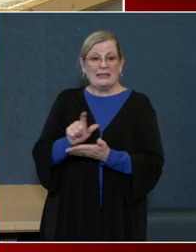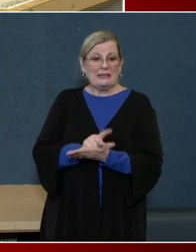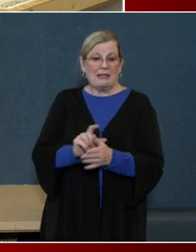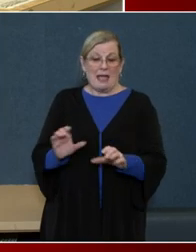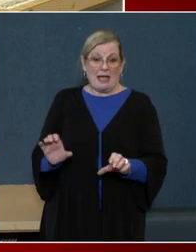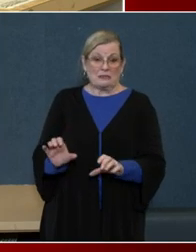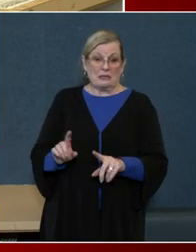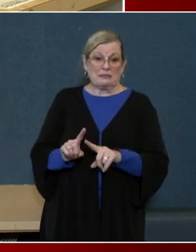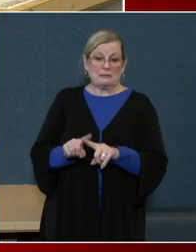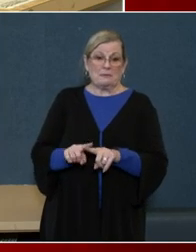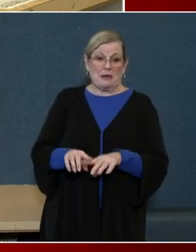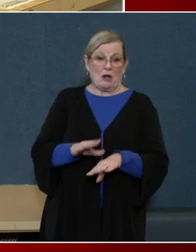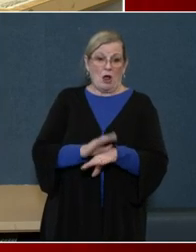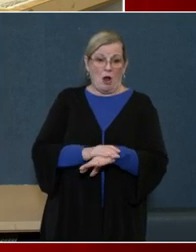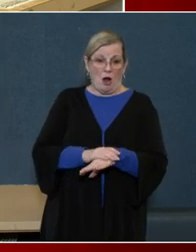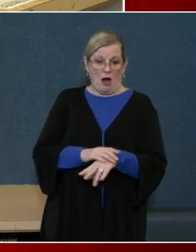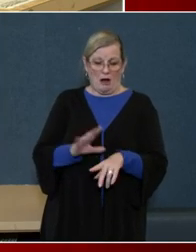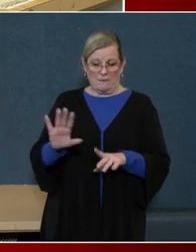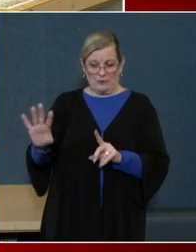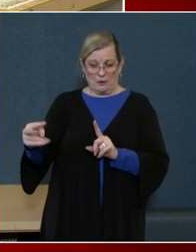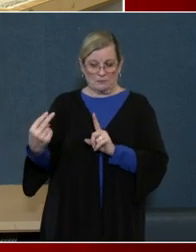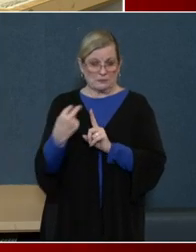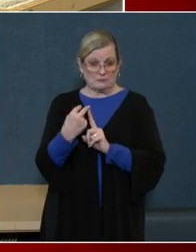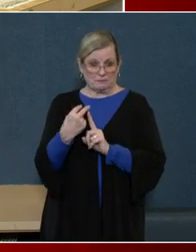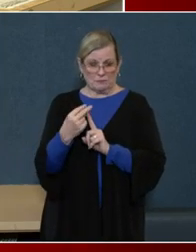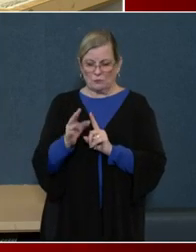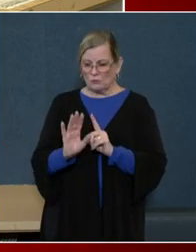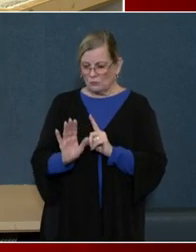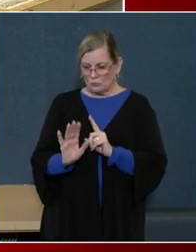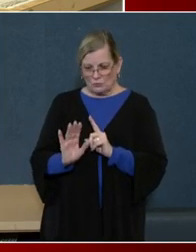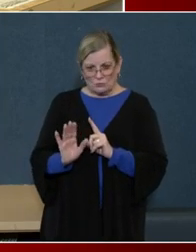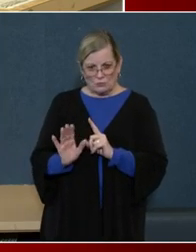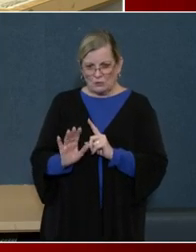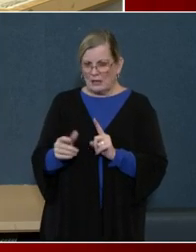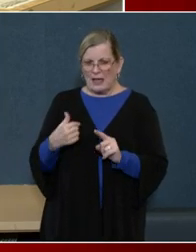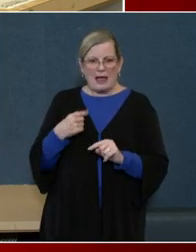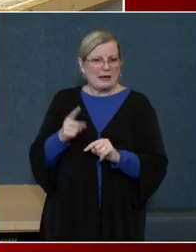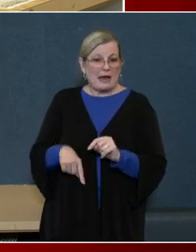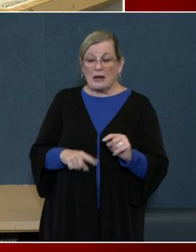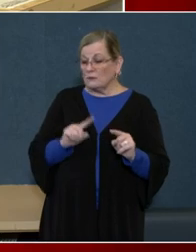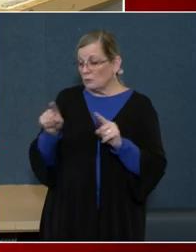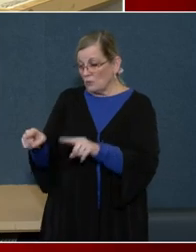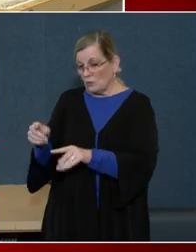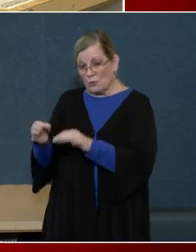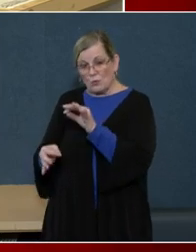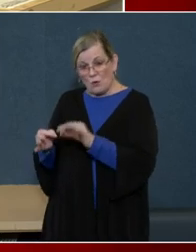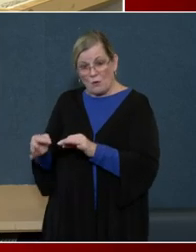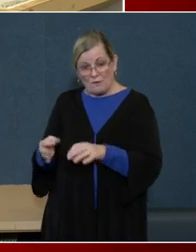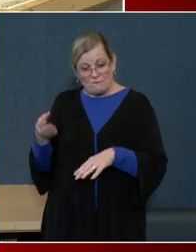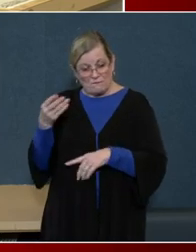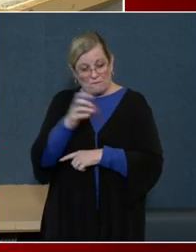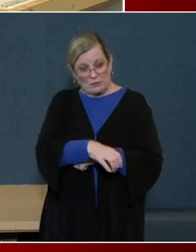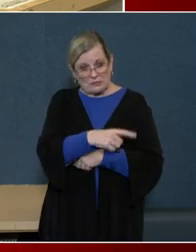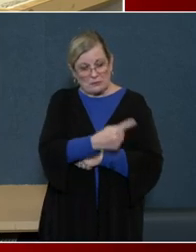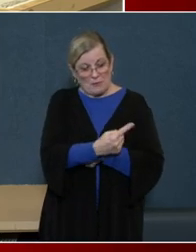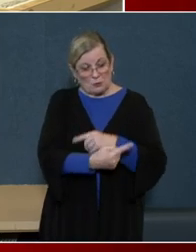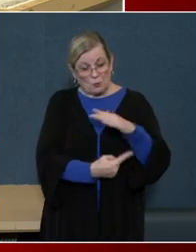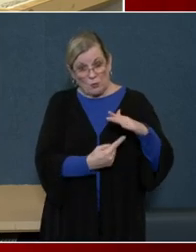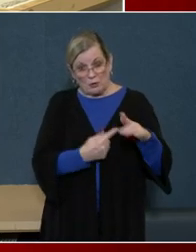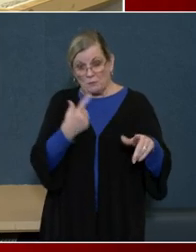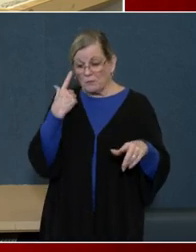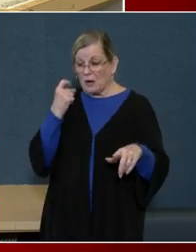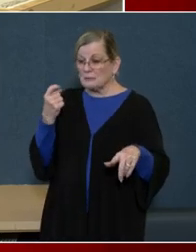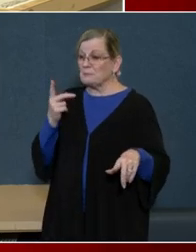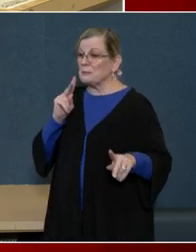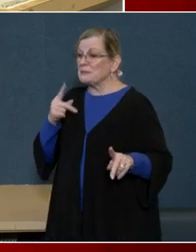contact. So I cannot take someone to court and enforce a quarantine for someone because of public speculation. So I think that's